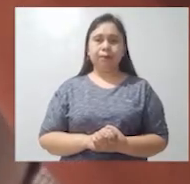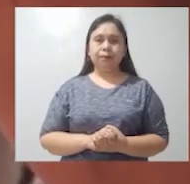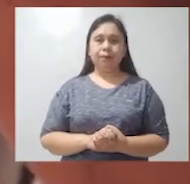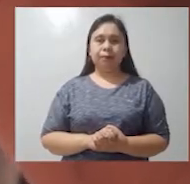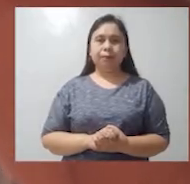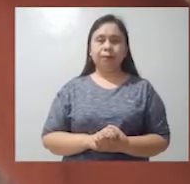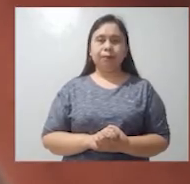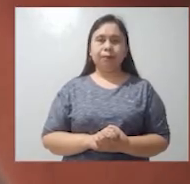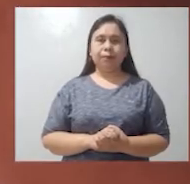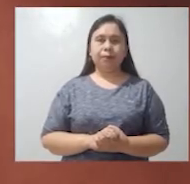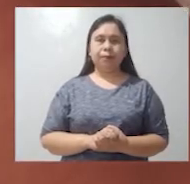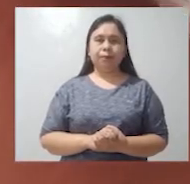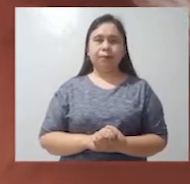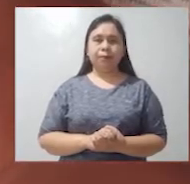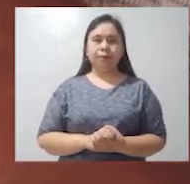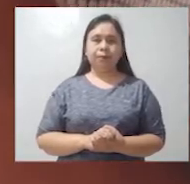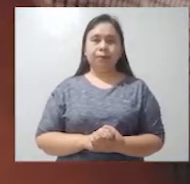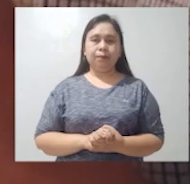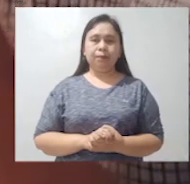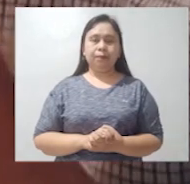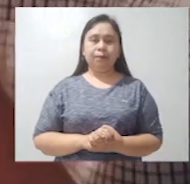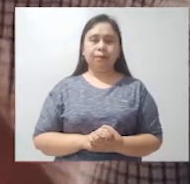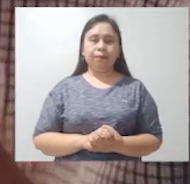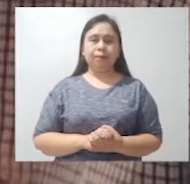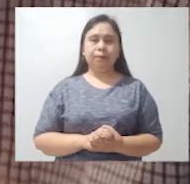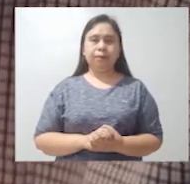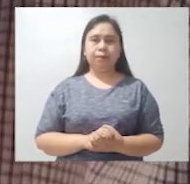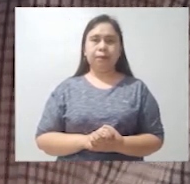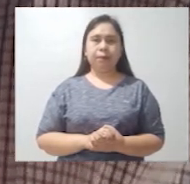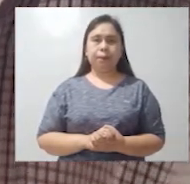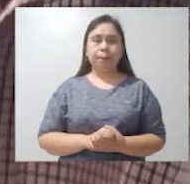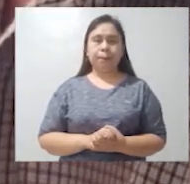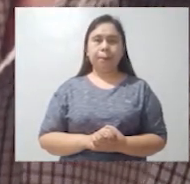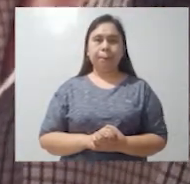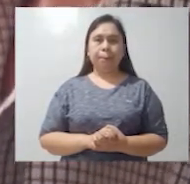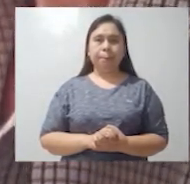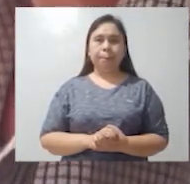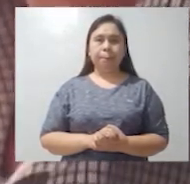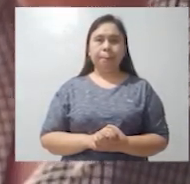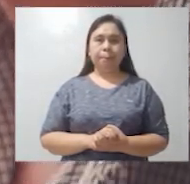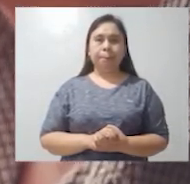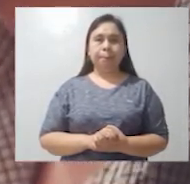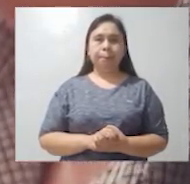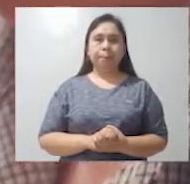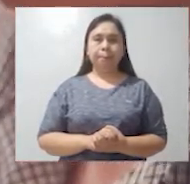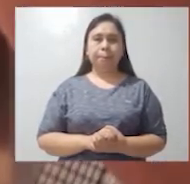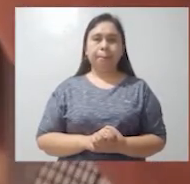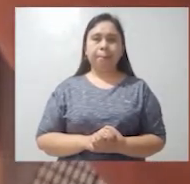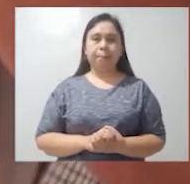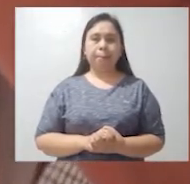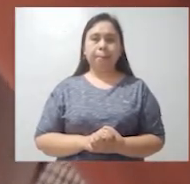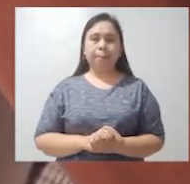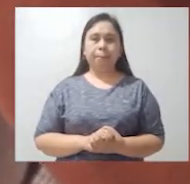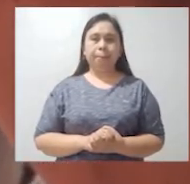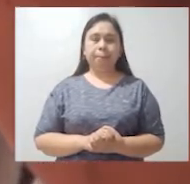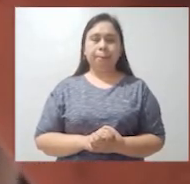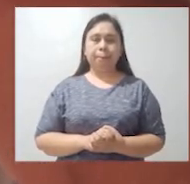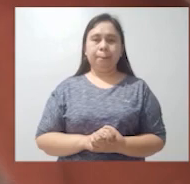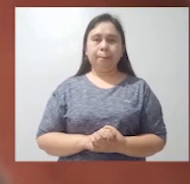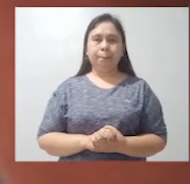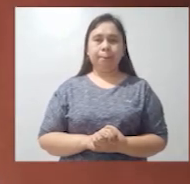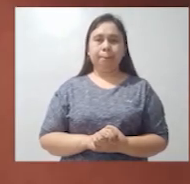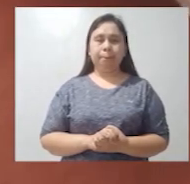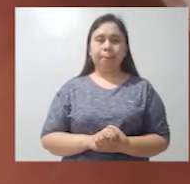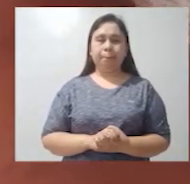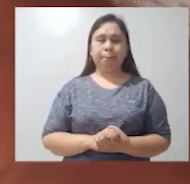when you go from a gas to a liquid. When water vapor in the air hits a cold glass, it